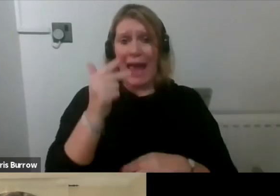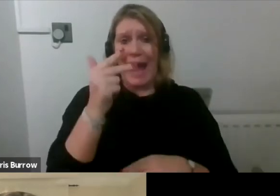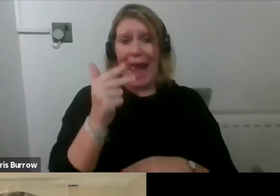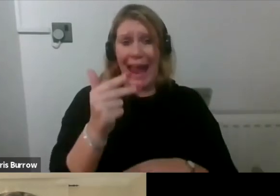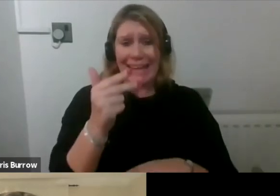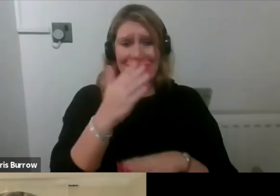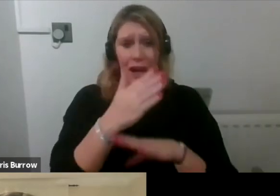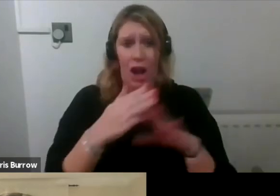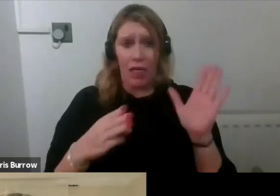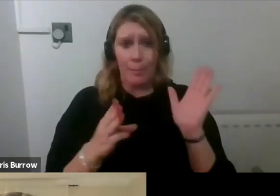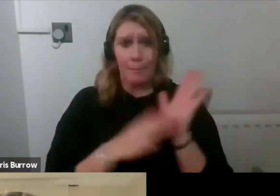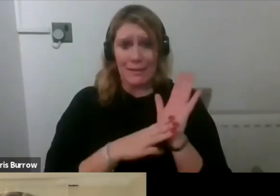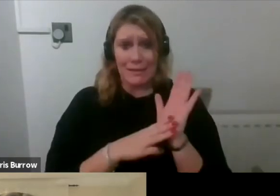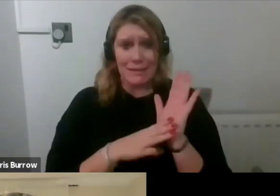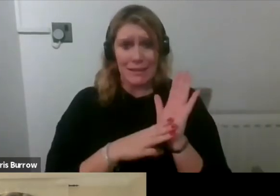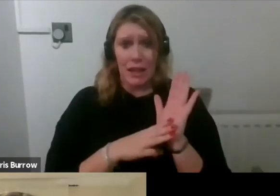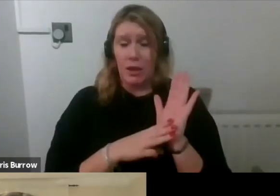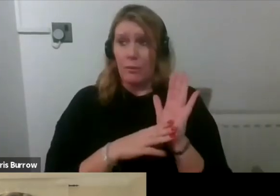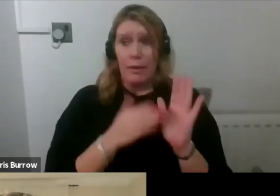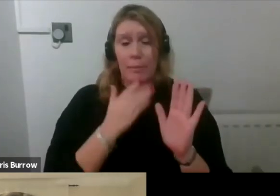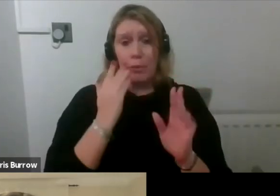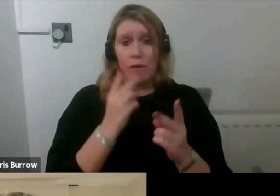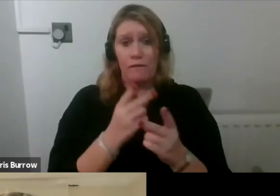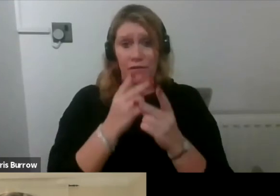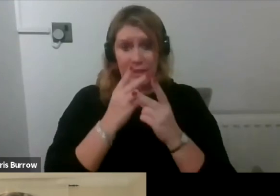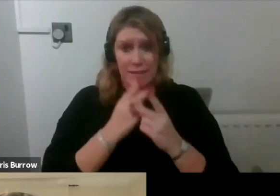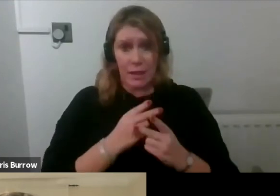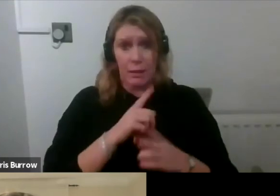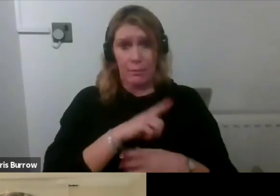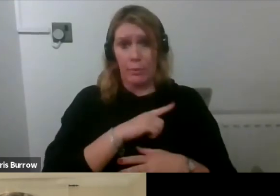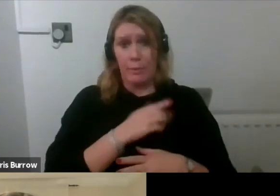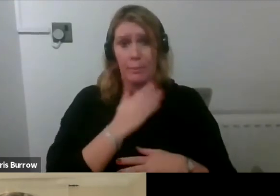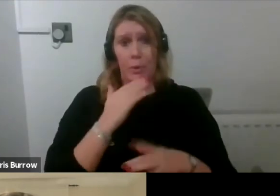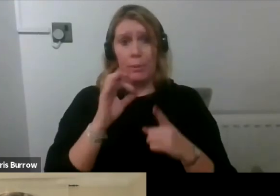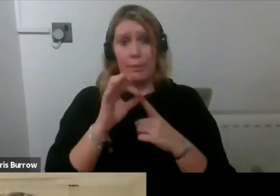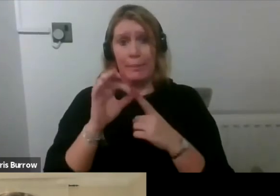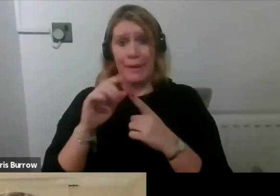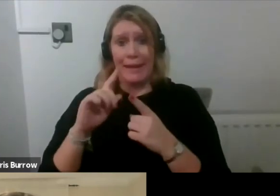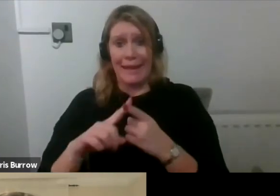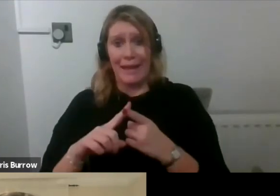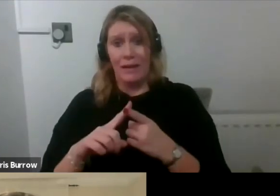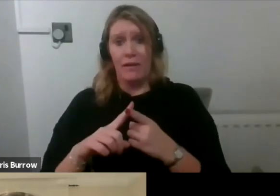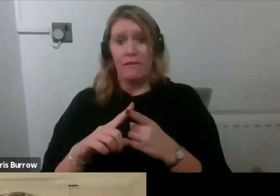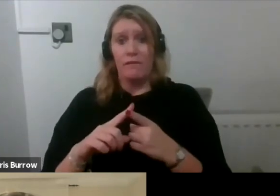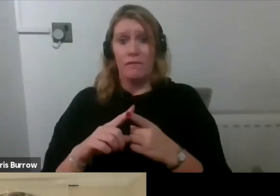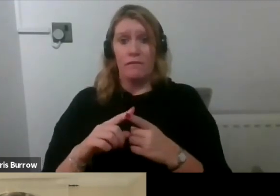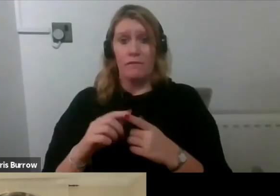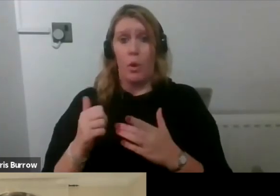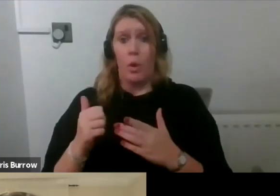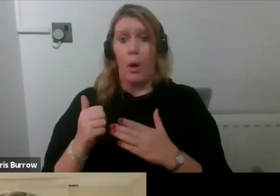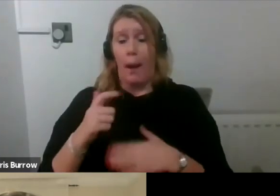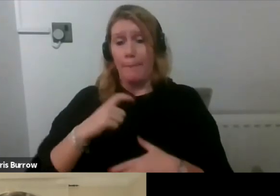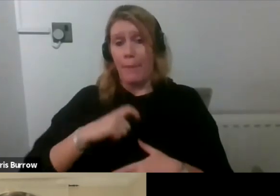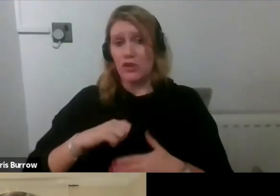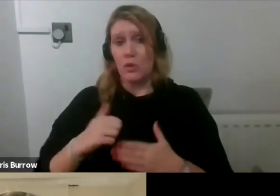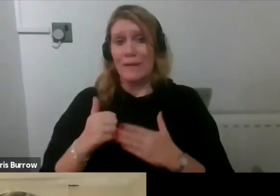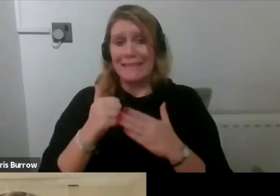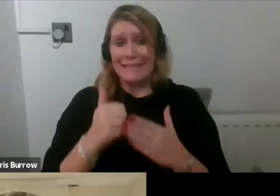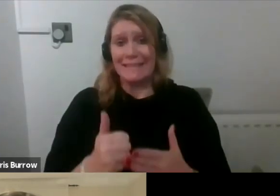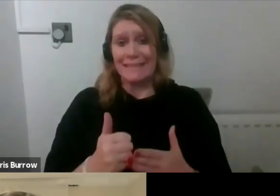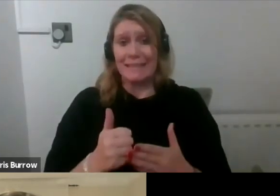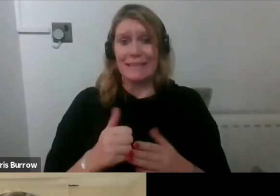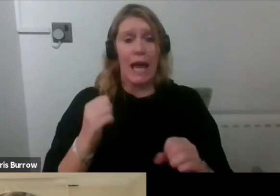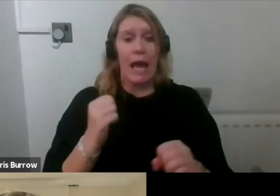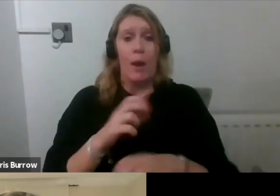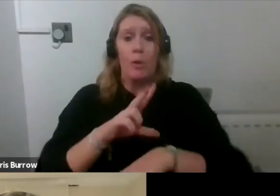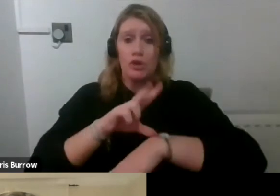8.5 months now. We haven't had a visitor because there's no PPE even for the PAs. Our GP can't even come in